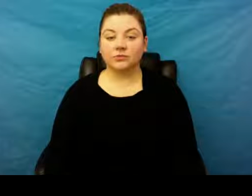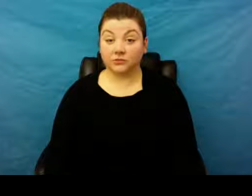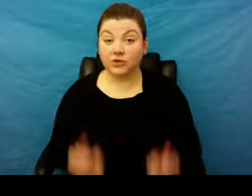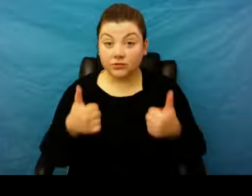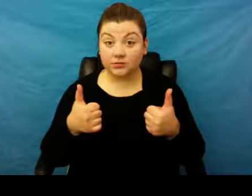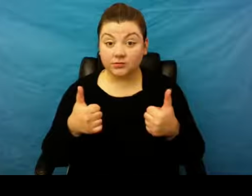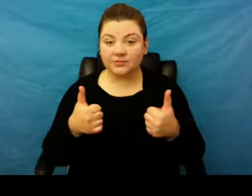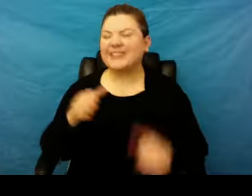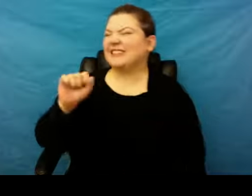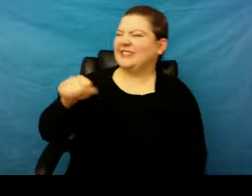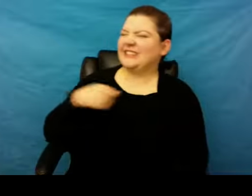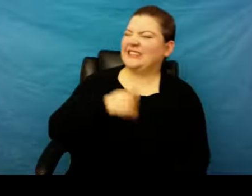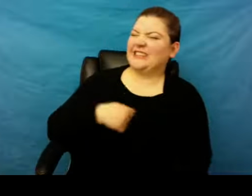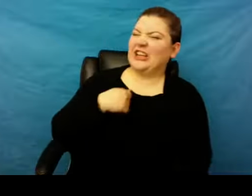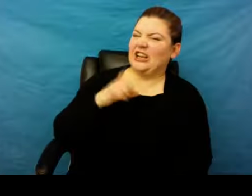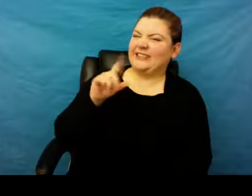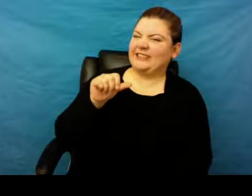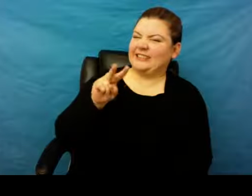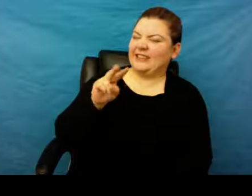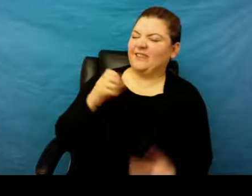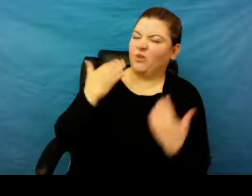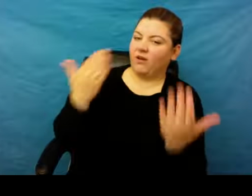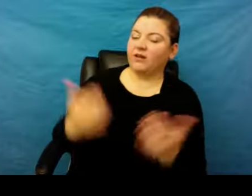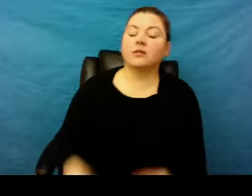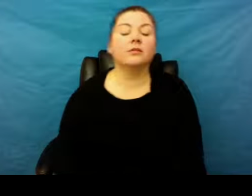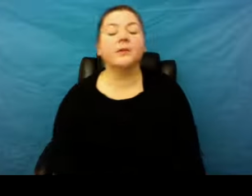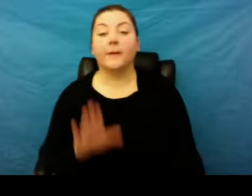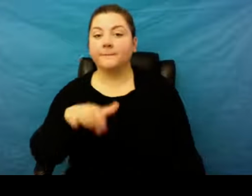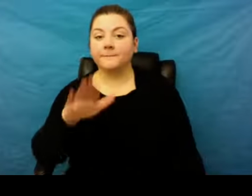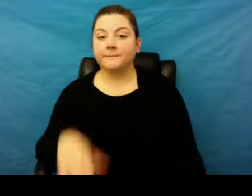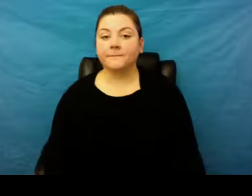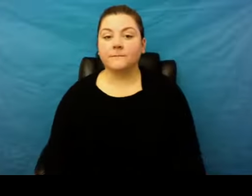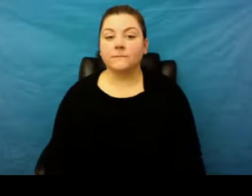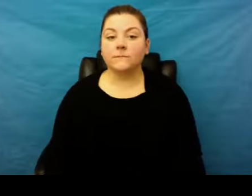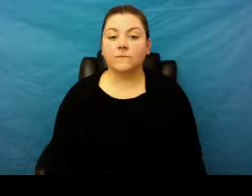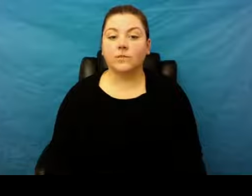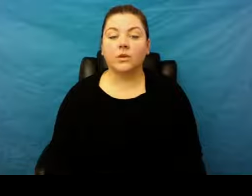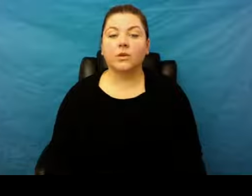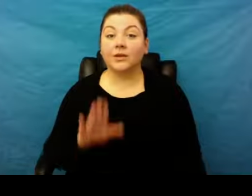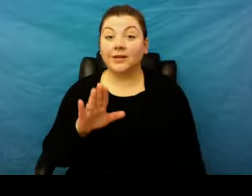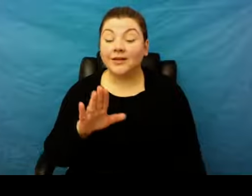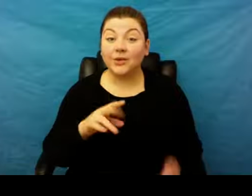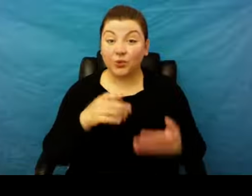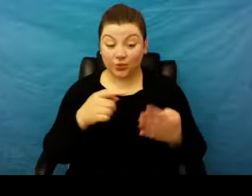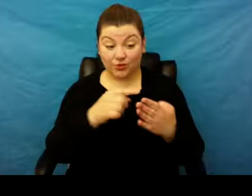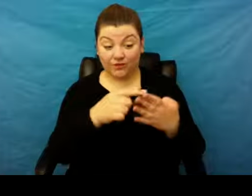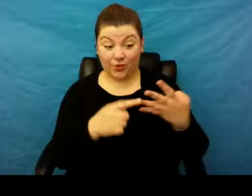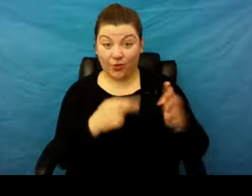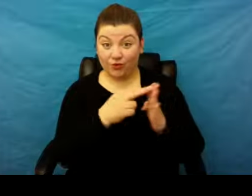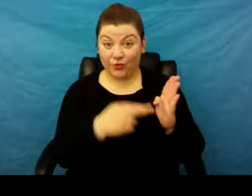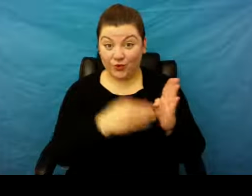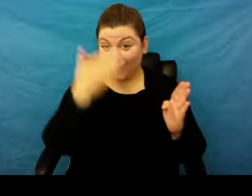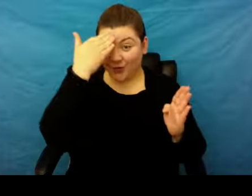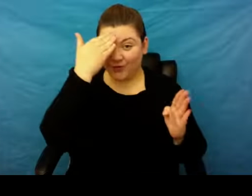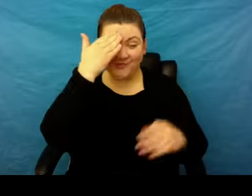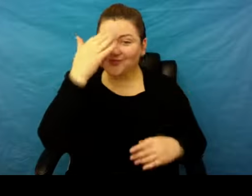Good? Yeah, sorry, Dave, go ahead. Yeah. You don't have to be scared of the outside world now. You don't have to be